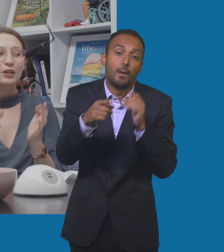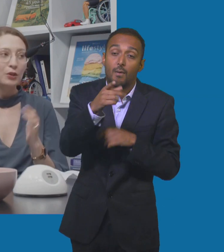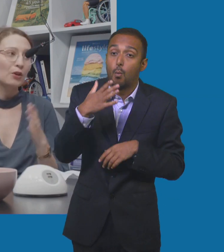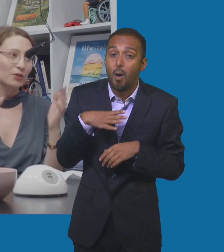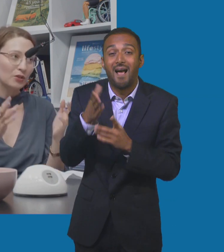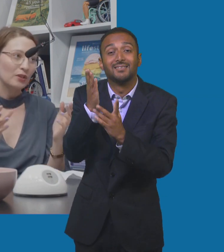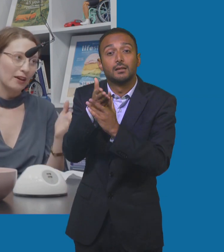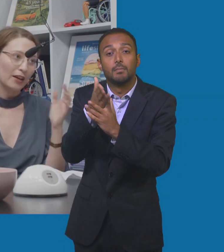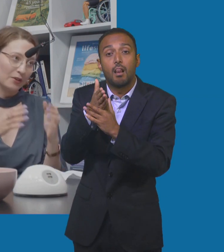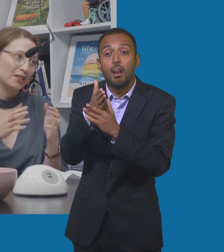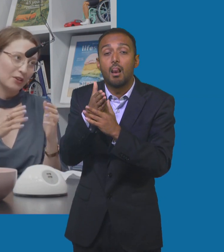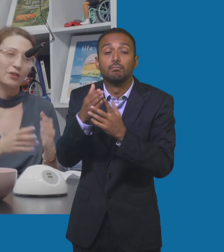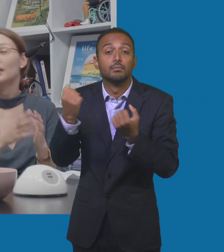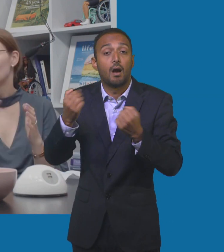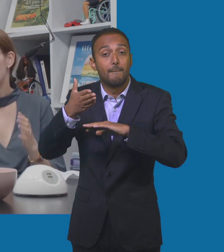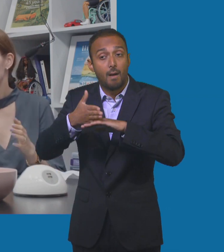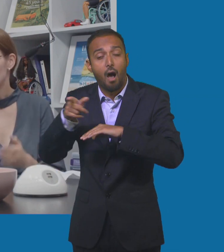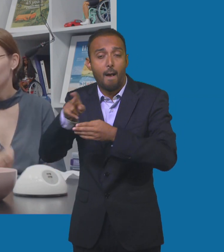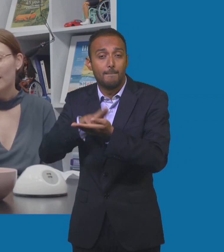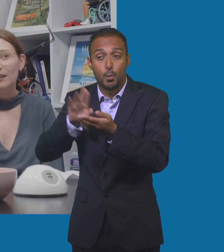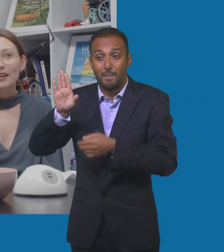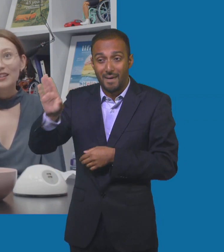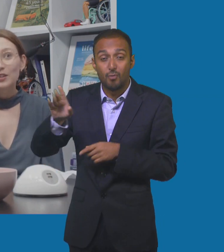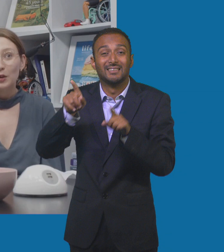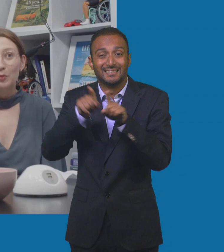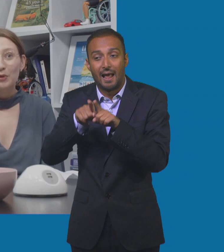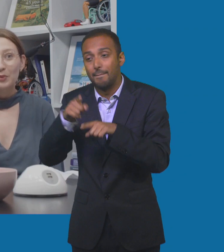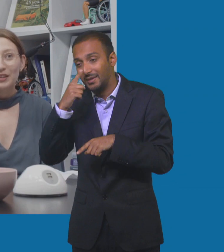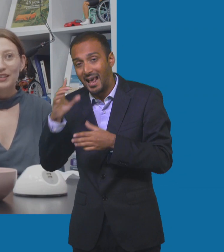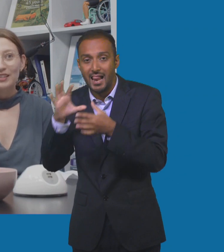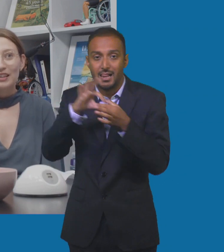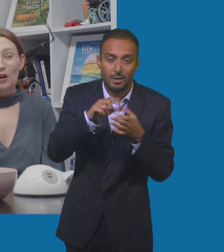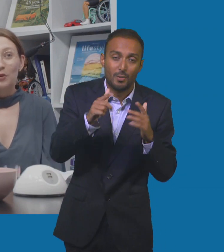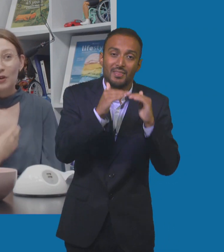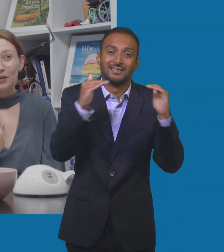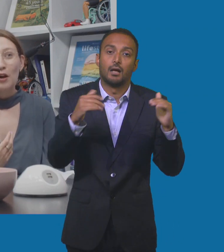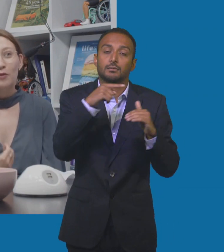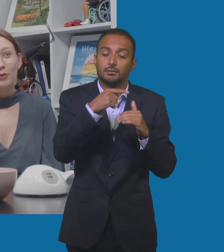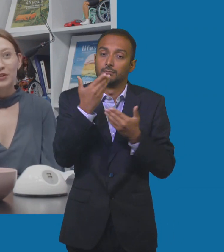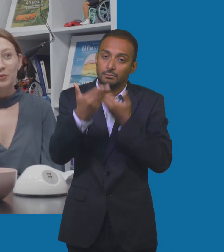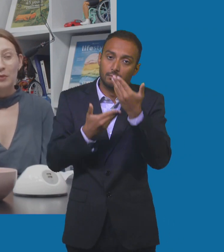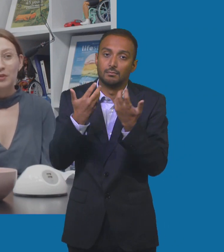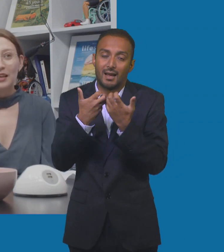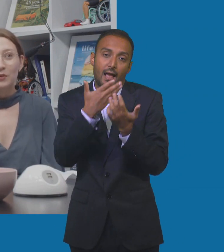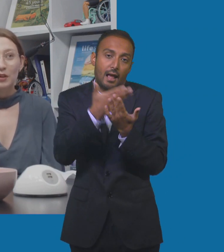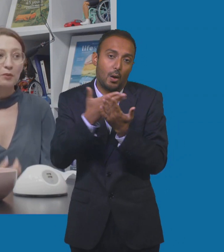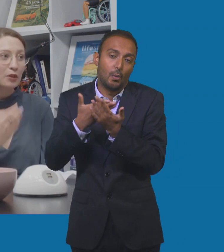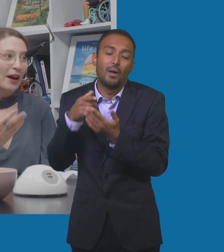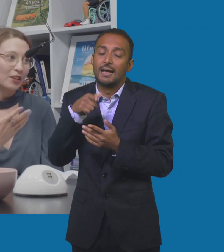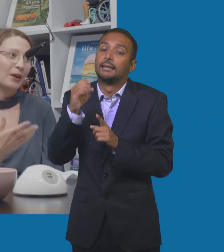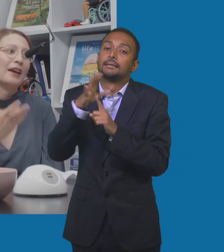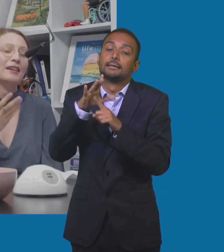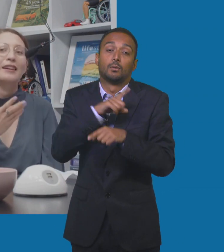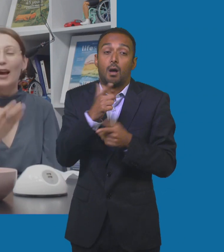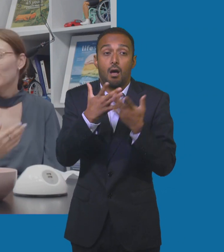badge bay, you can also do that in line with the standard. This is how you do that. I think that's so important because we've heard a lot of reports of people saying to us, oh, the